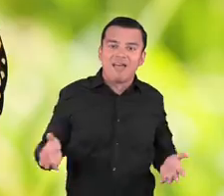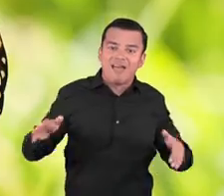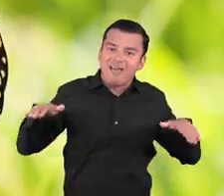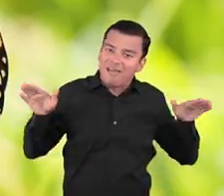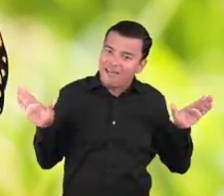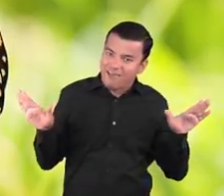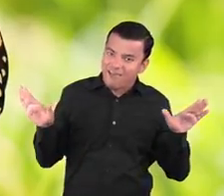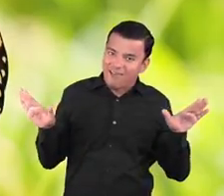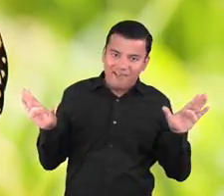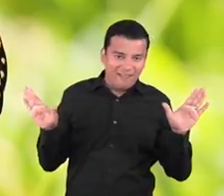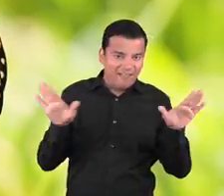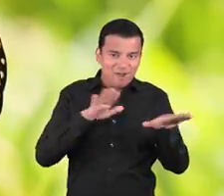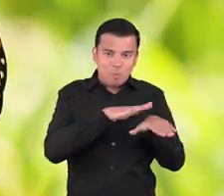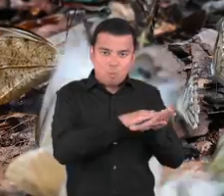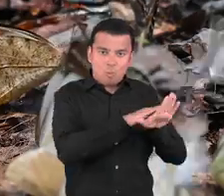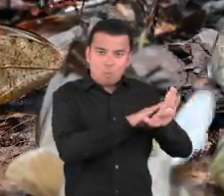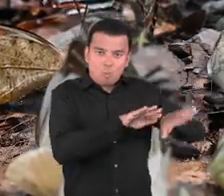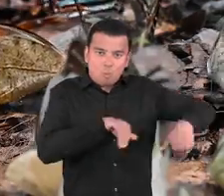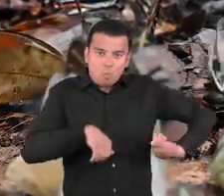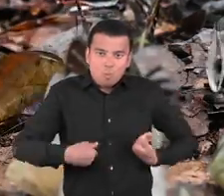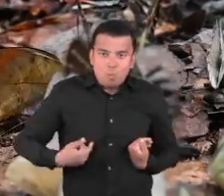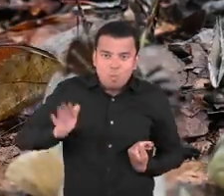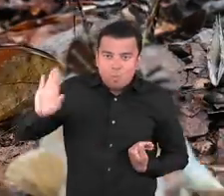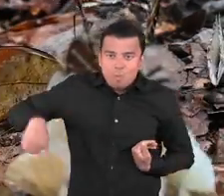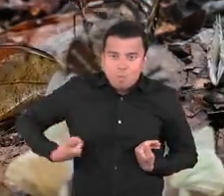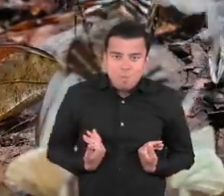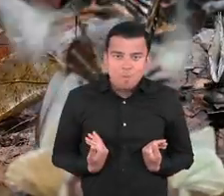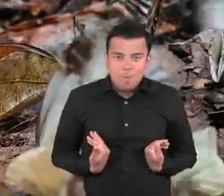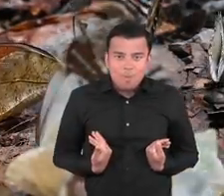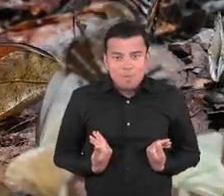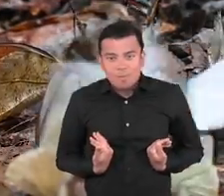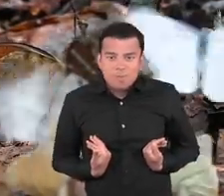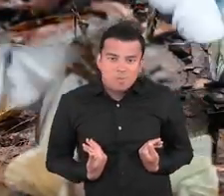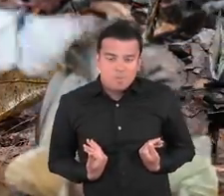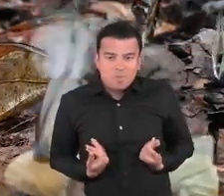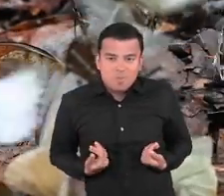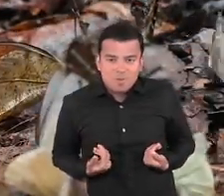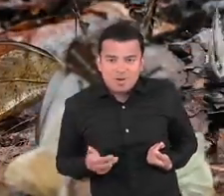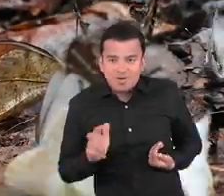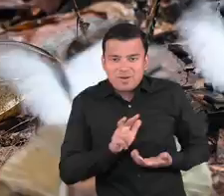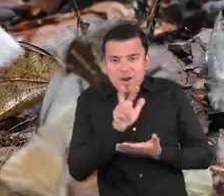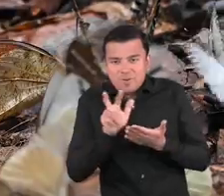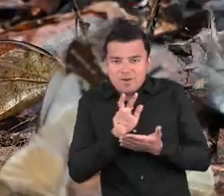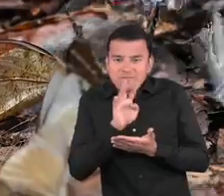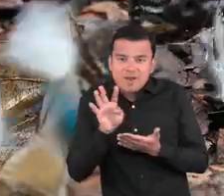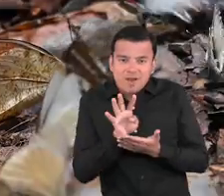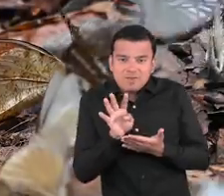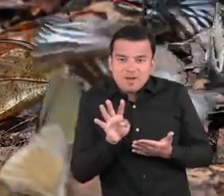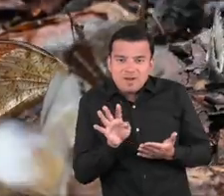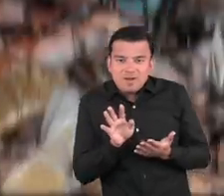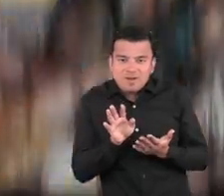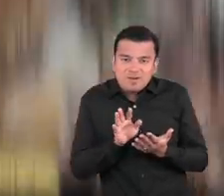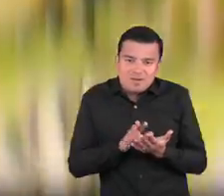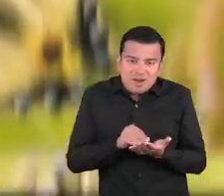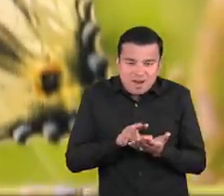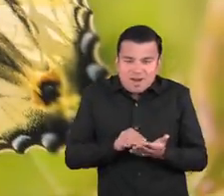and folded into its body. The butterfly takes about three or four hours to learn to fly.